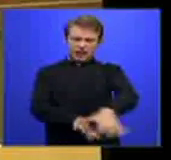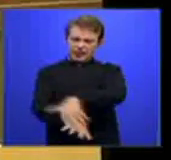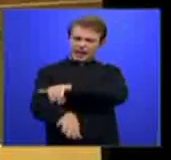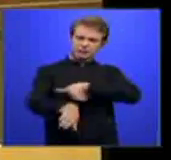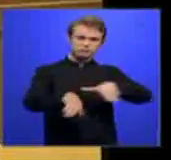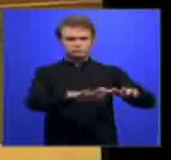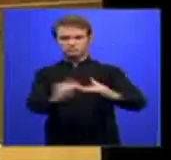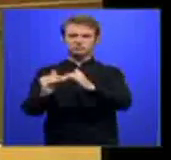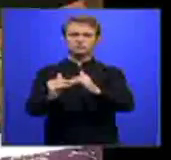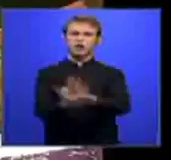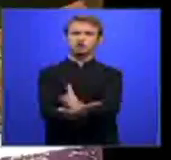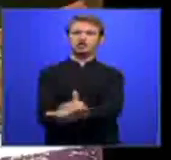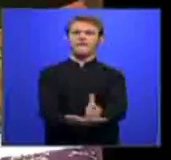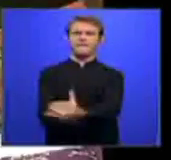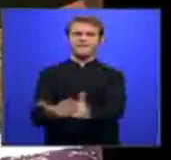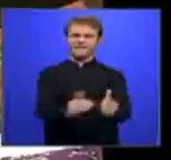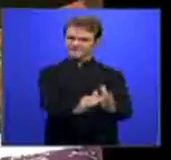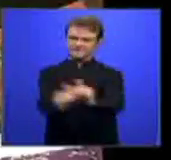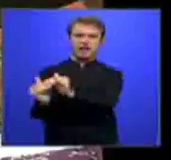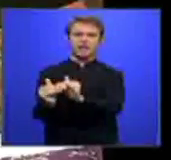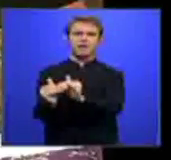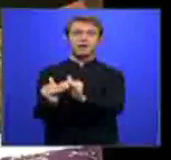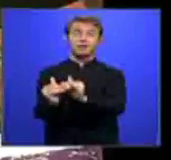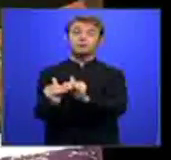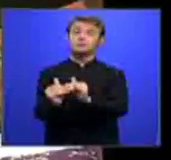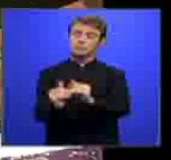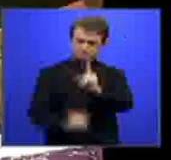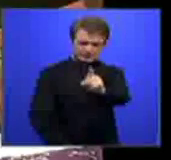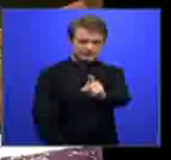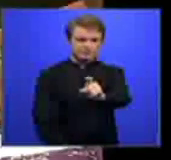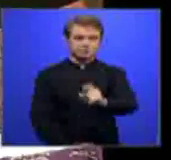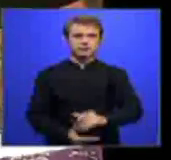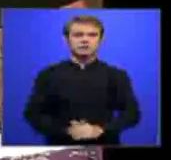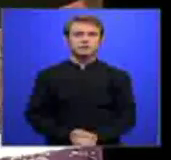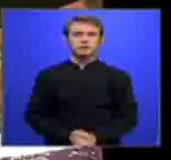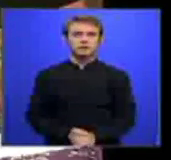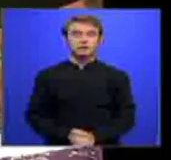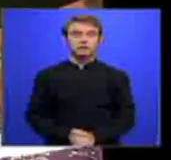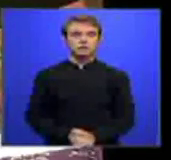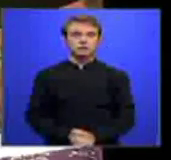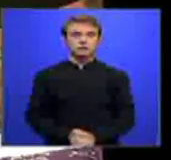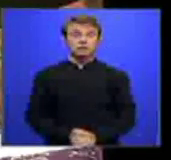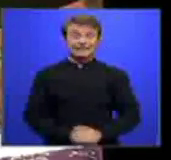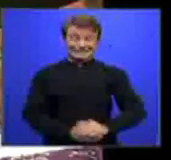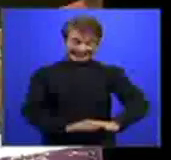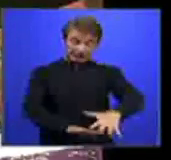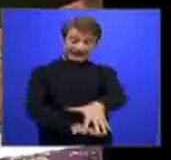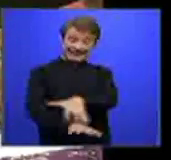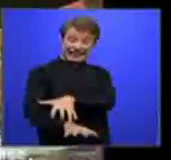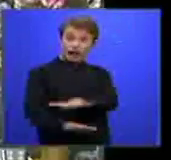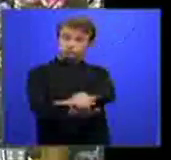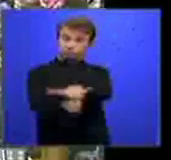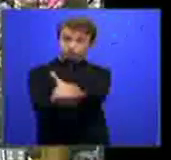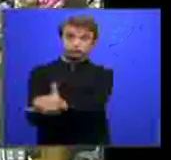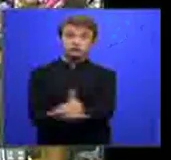people. When we do the redistribution, we need to be